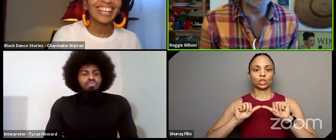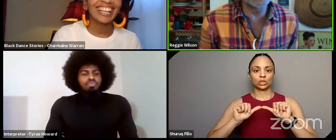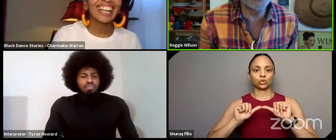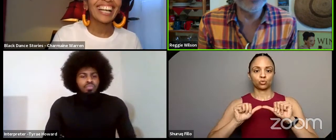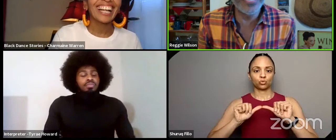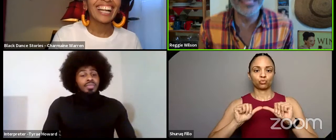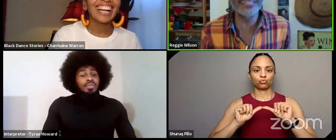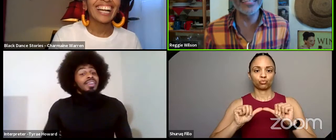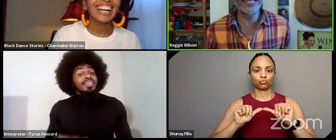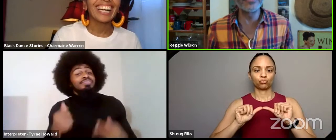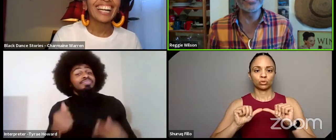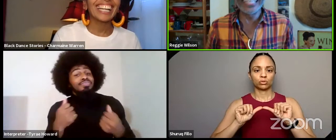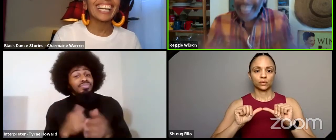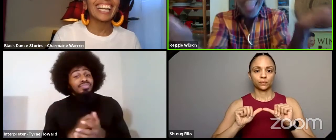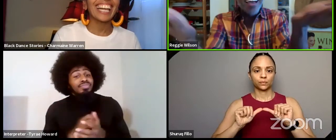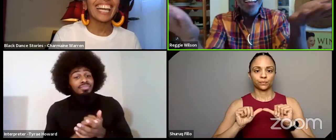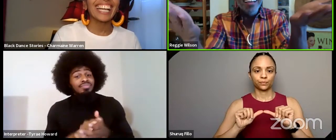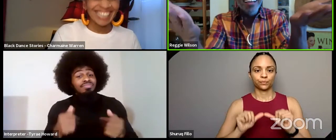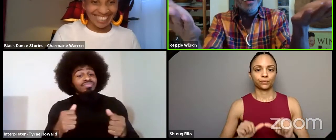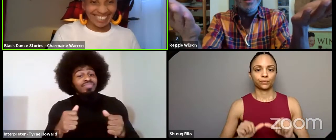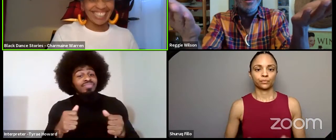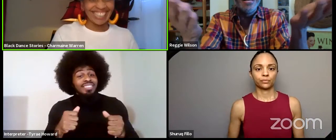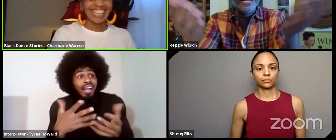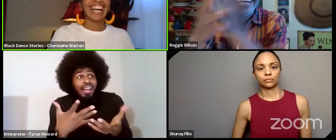to get him to come online. And I was just like, yeah.